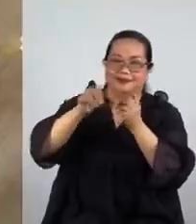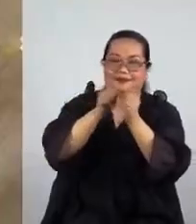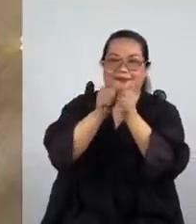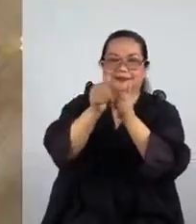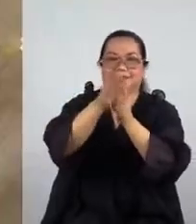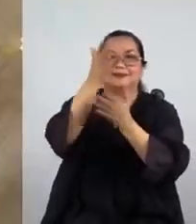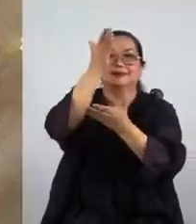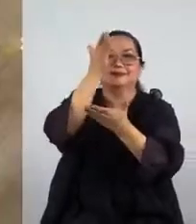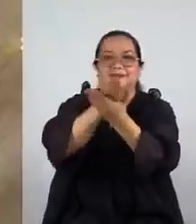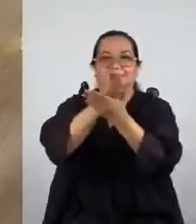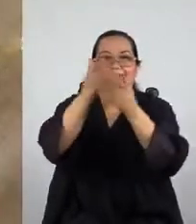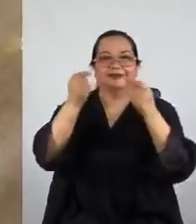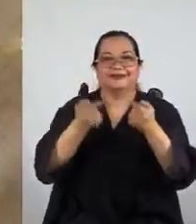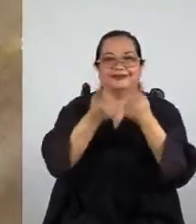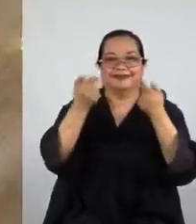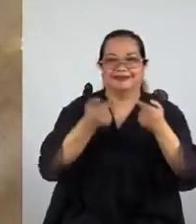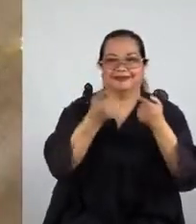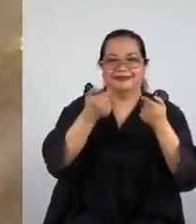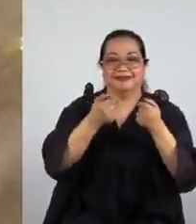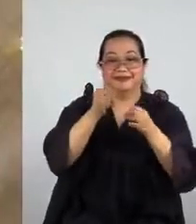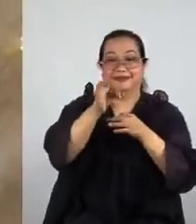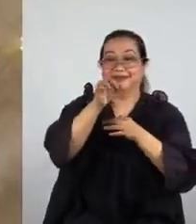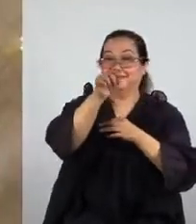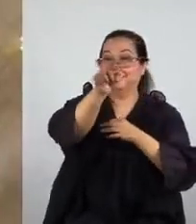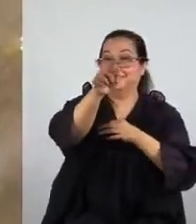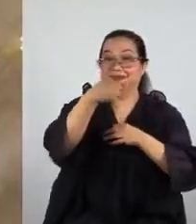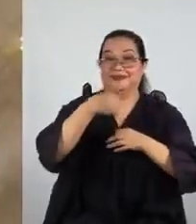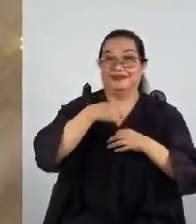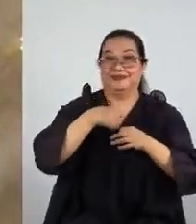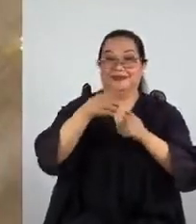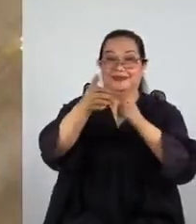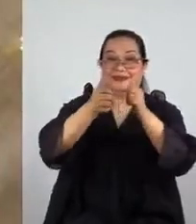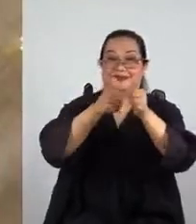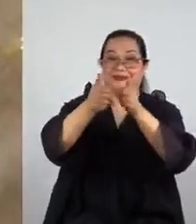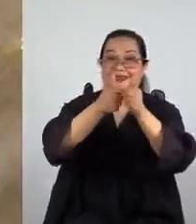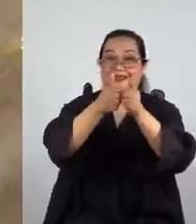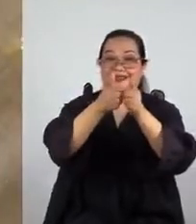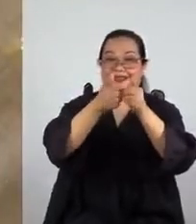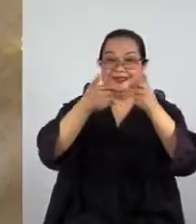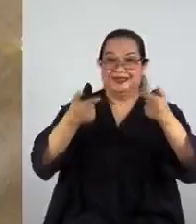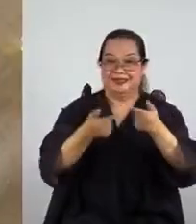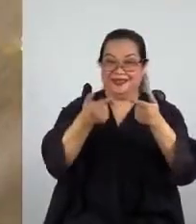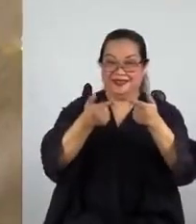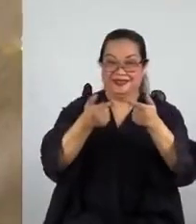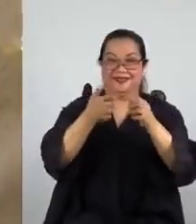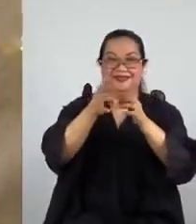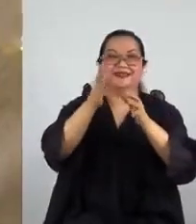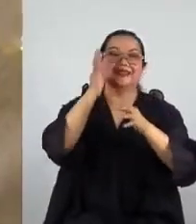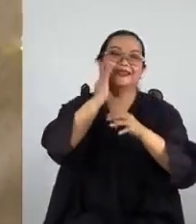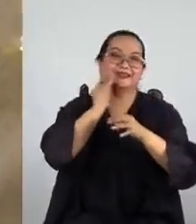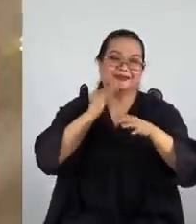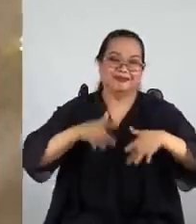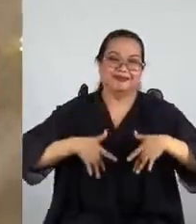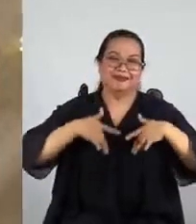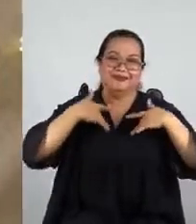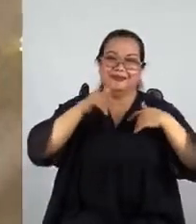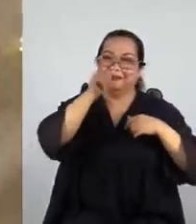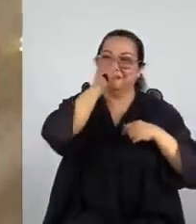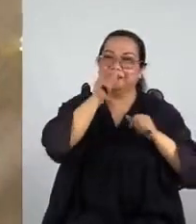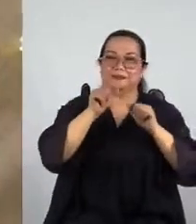abstain from sin if we are to run the race with endurance.